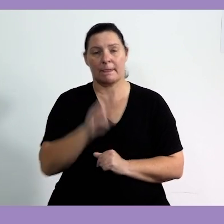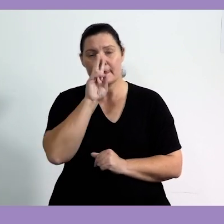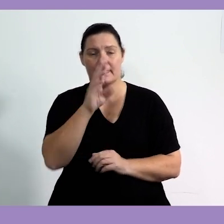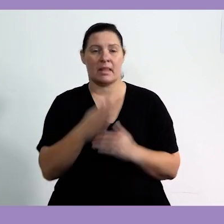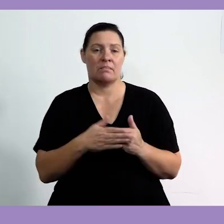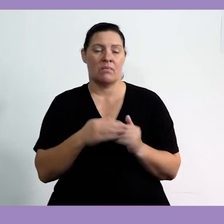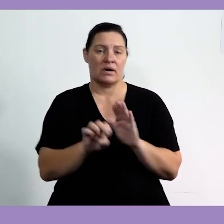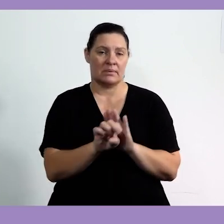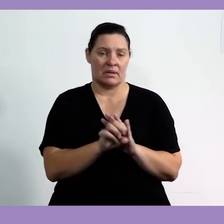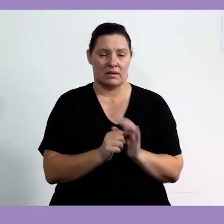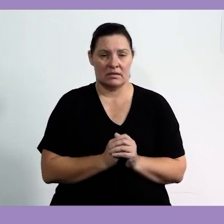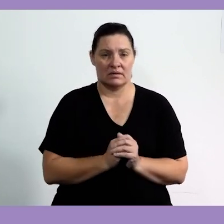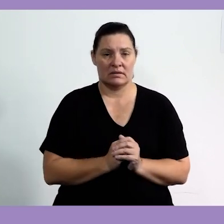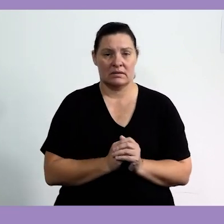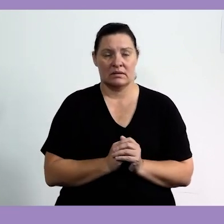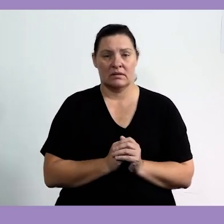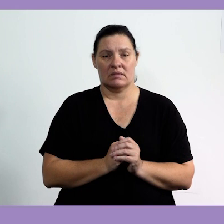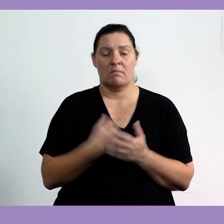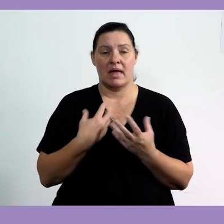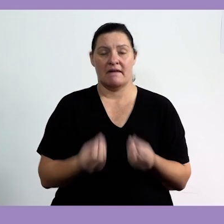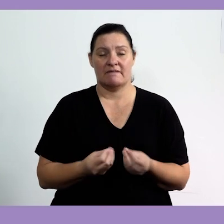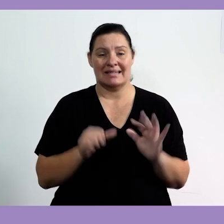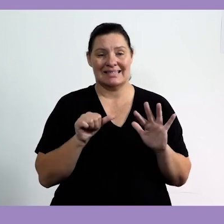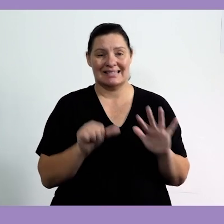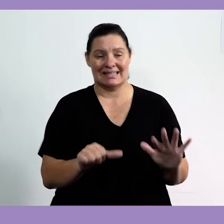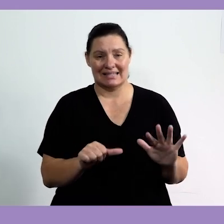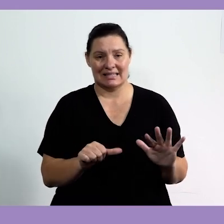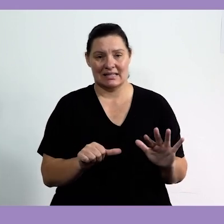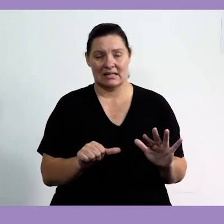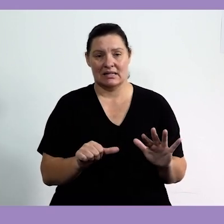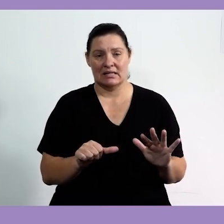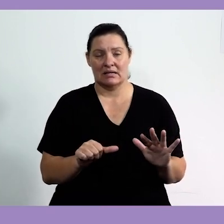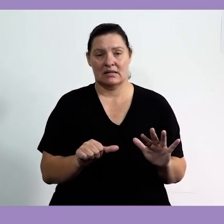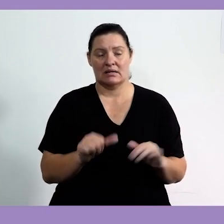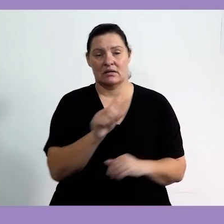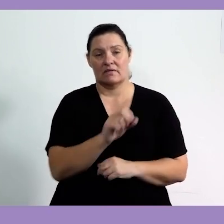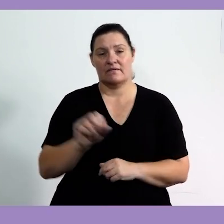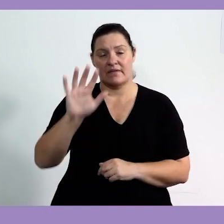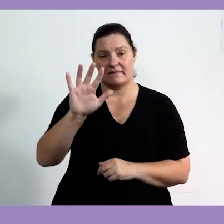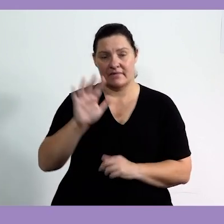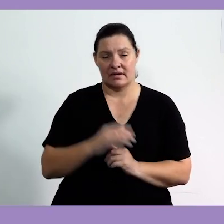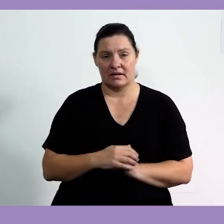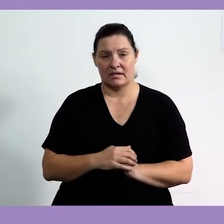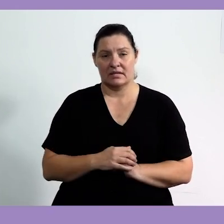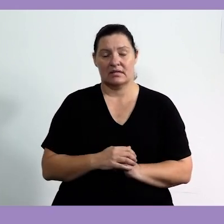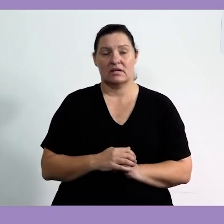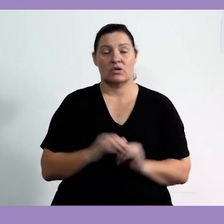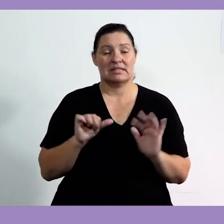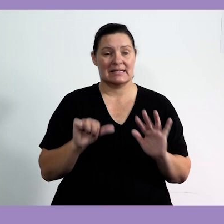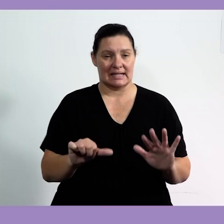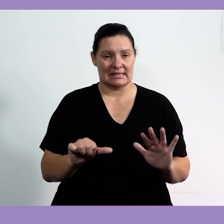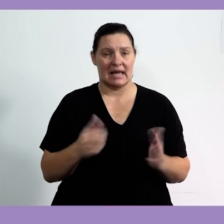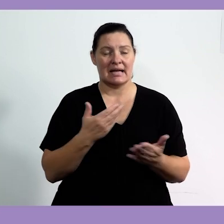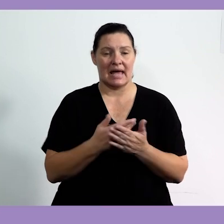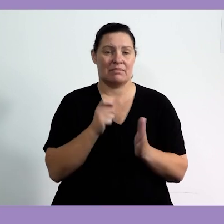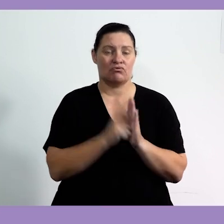Let's look at more examples. So, an example here, I have 6 raised to the exponent 5. Now remember,